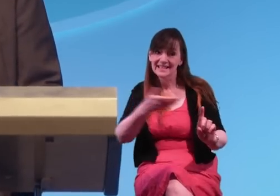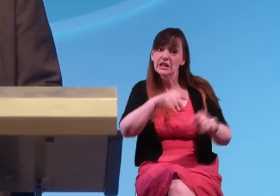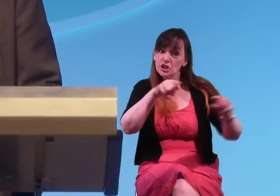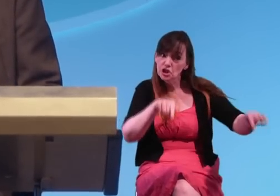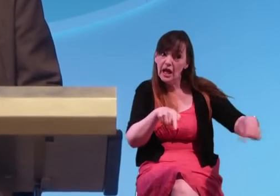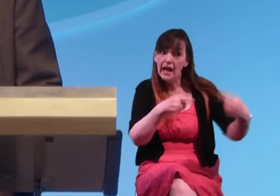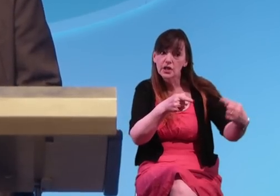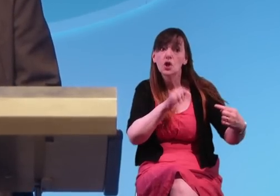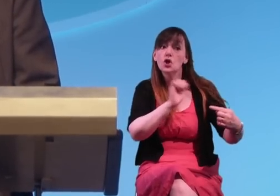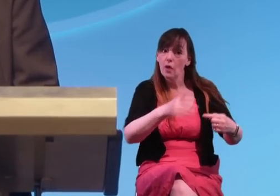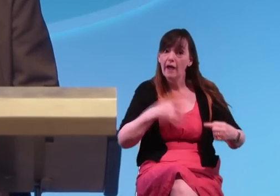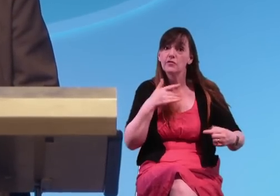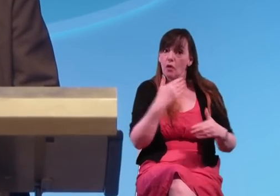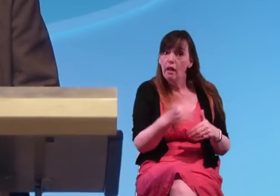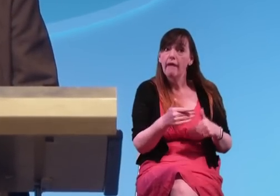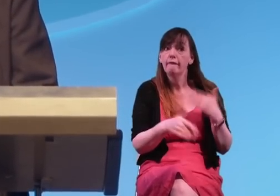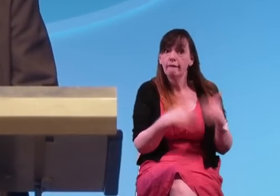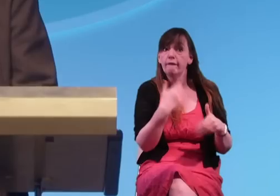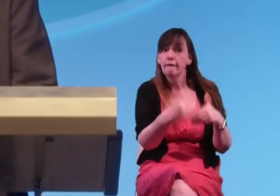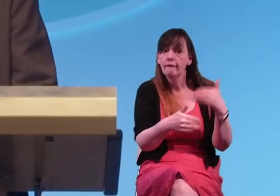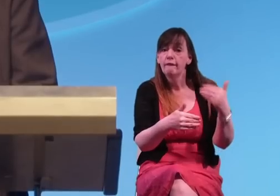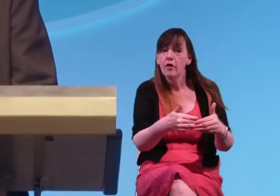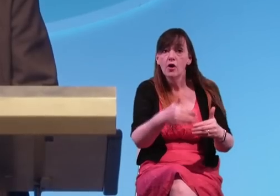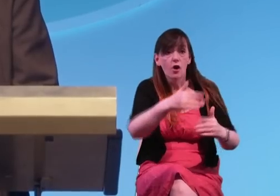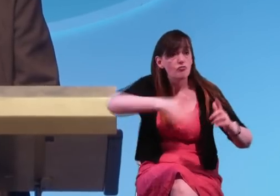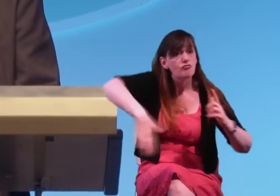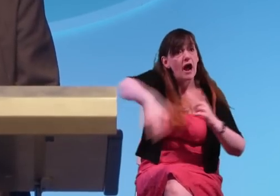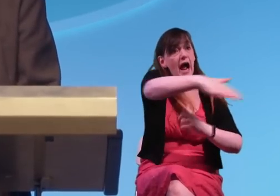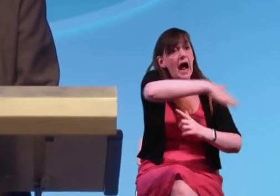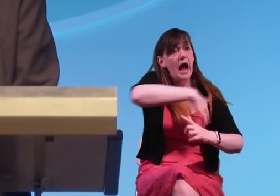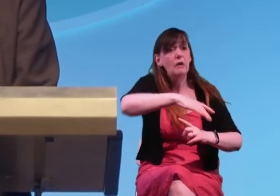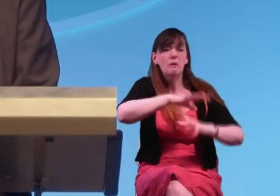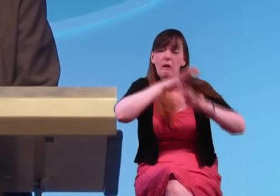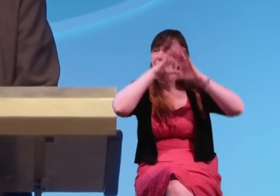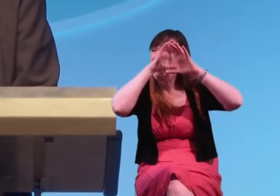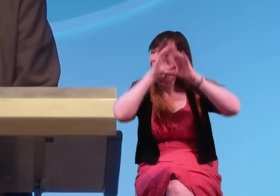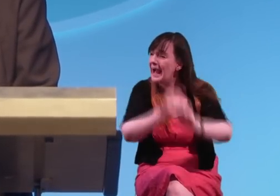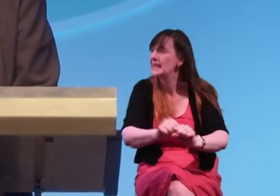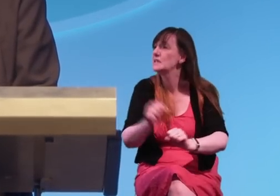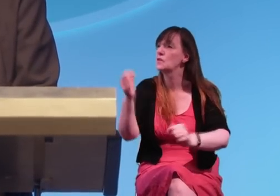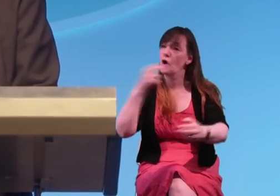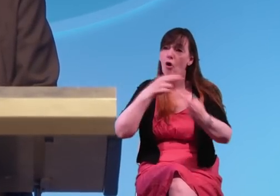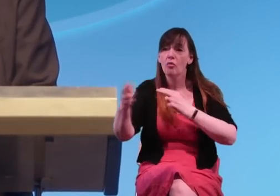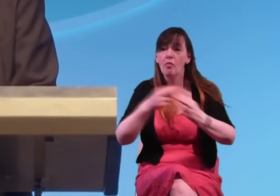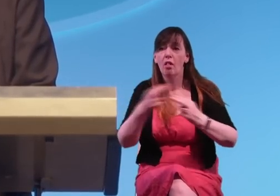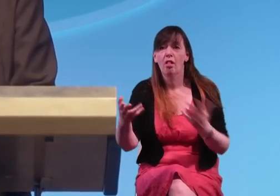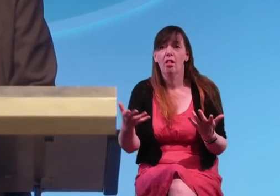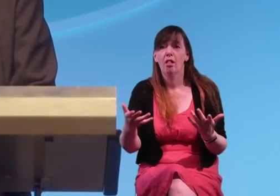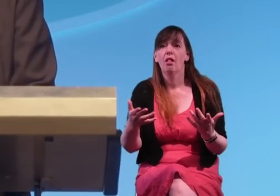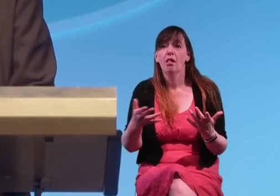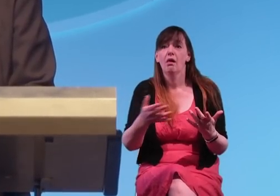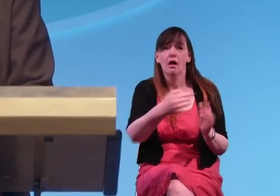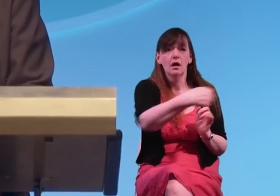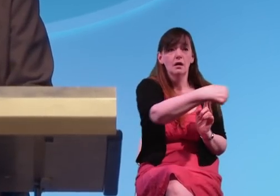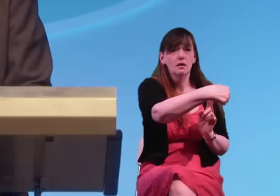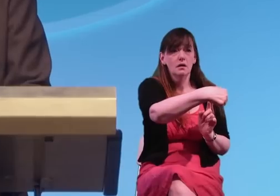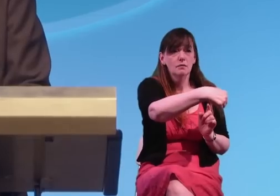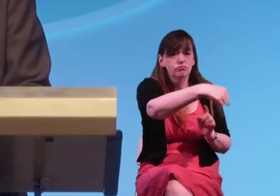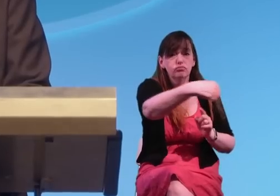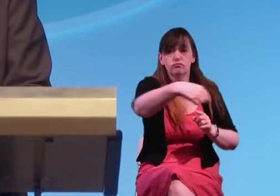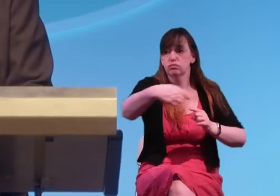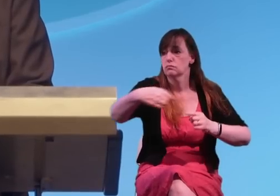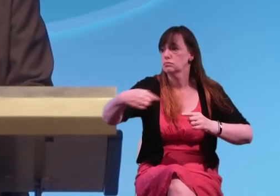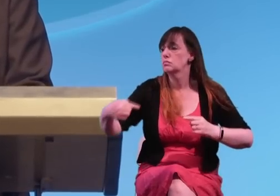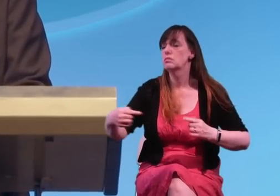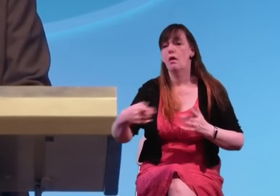environment that is diametrically opposed to what you're saying. And so he says in verse 8, I want you to accept as I